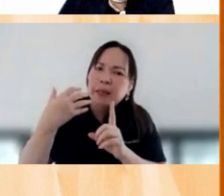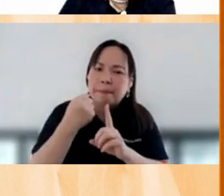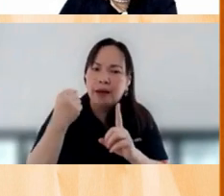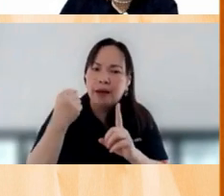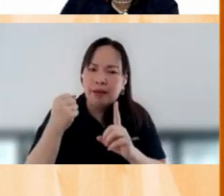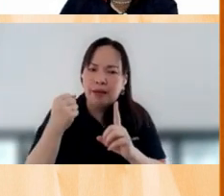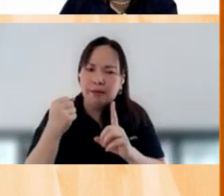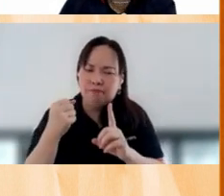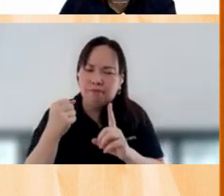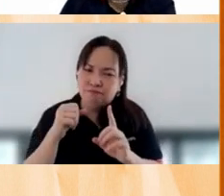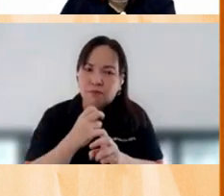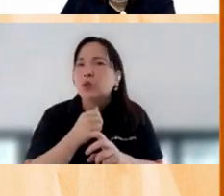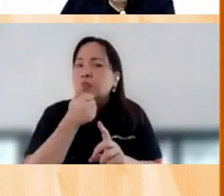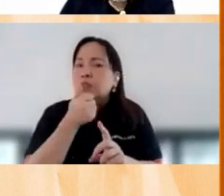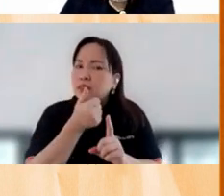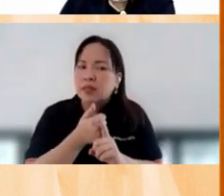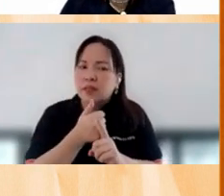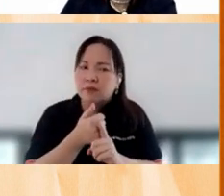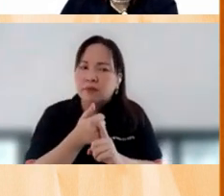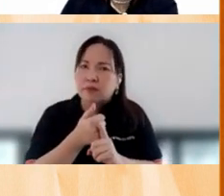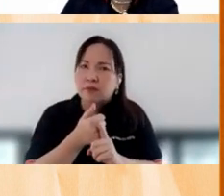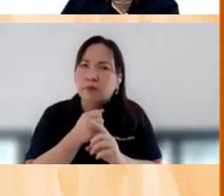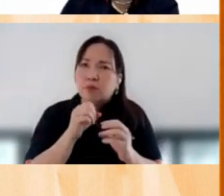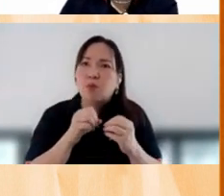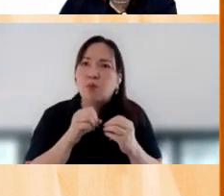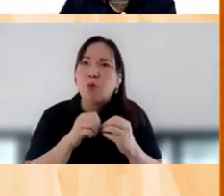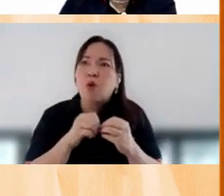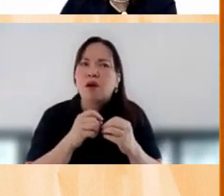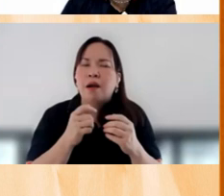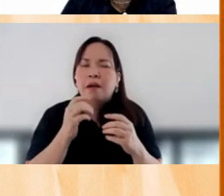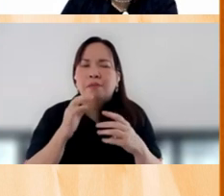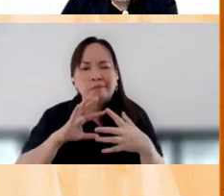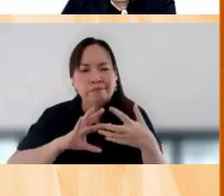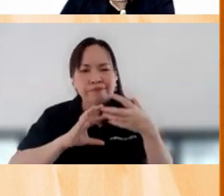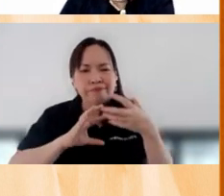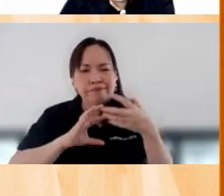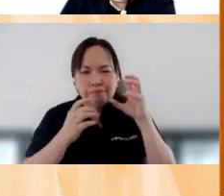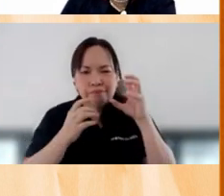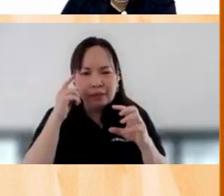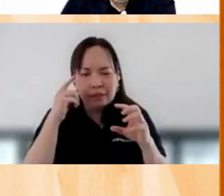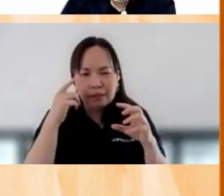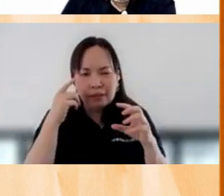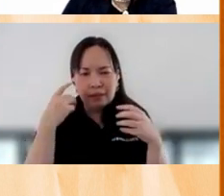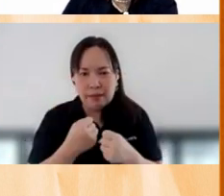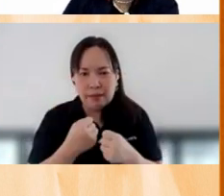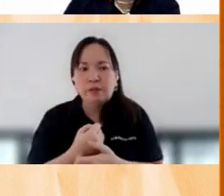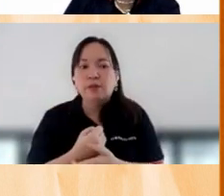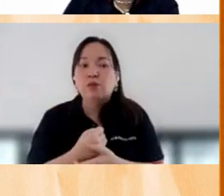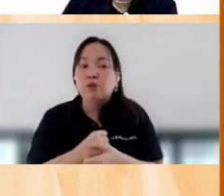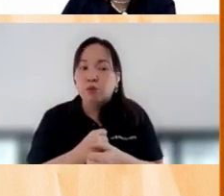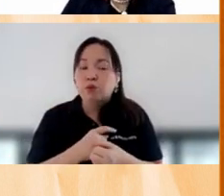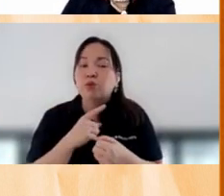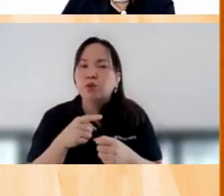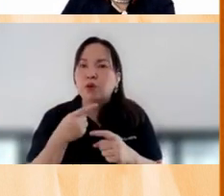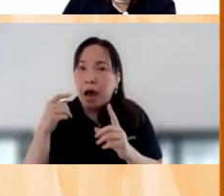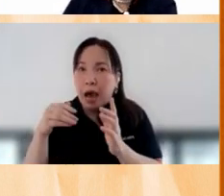school, impairs their achievements, achieving academic achievements, both physical and mental health